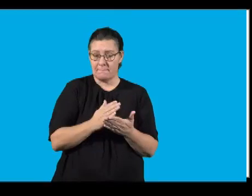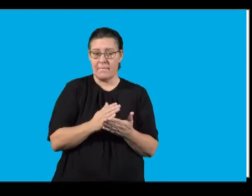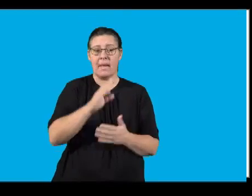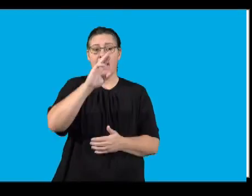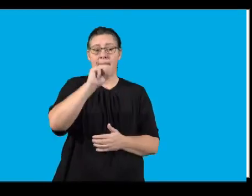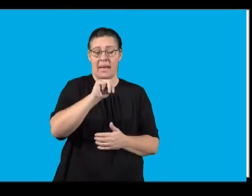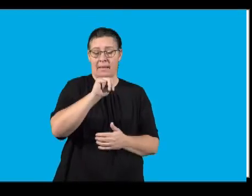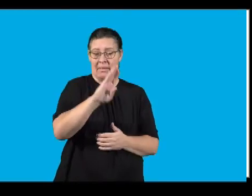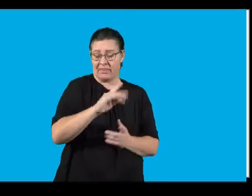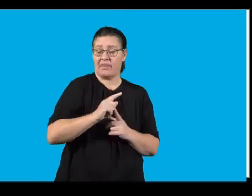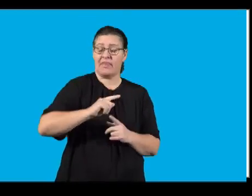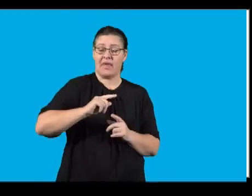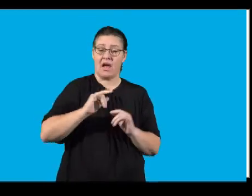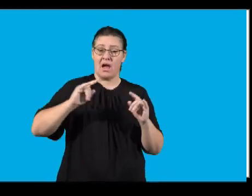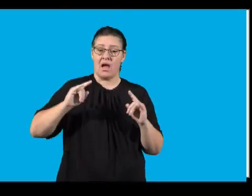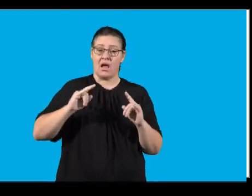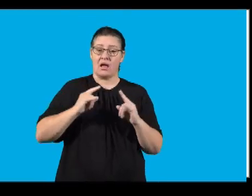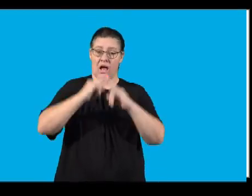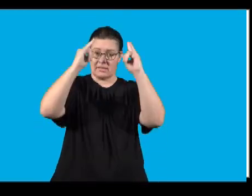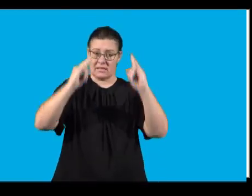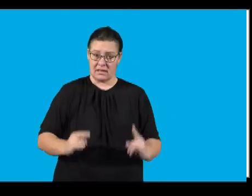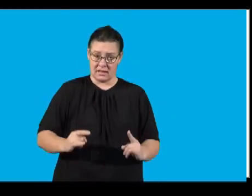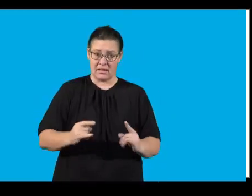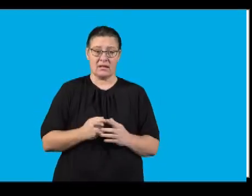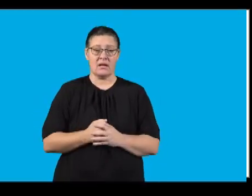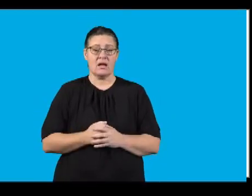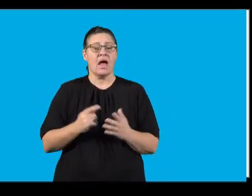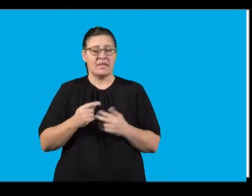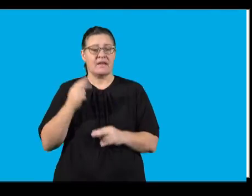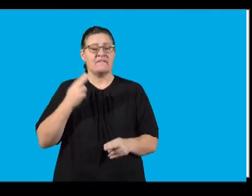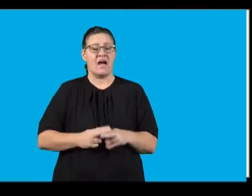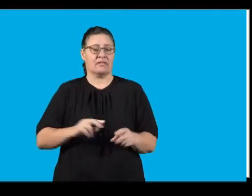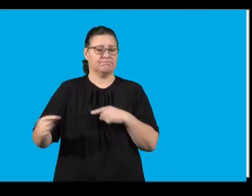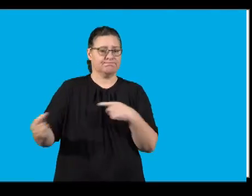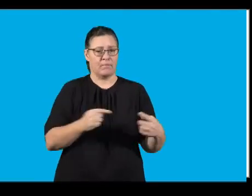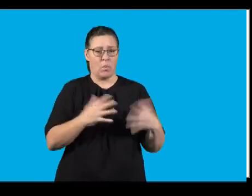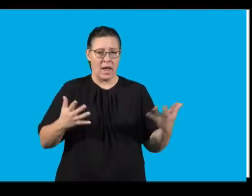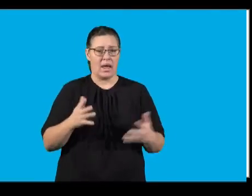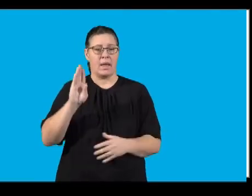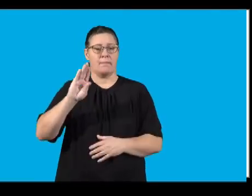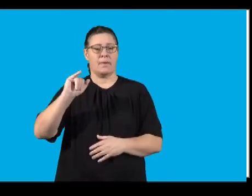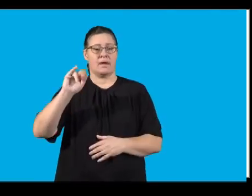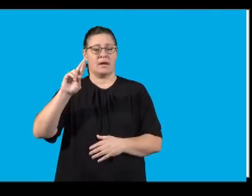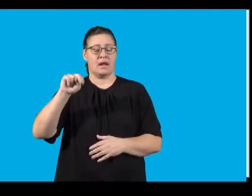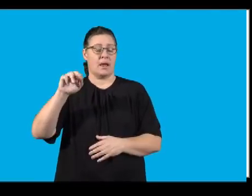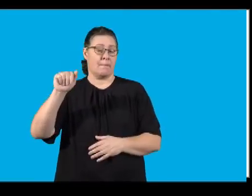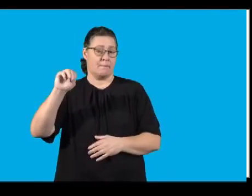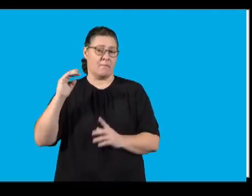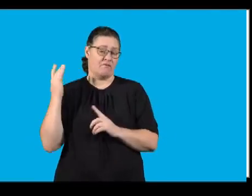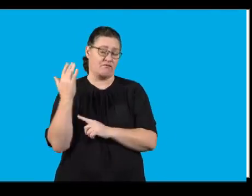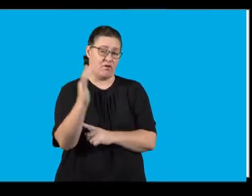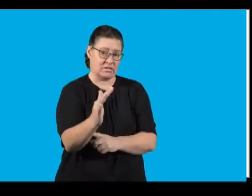Macbeth's castle, at Inverness and at Dunsinane, and the final battle takes place at Burnham Forest. Now you know